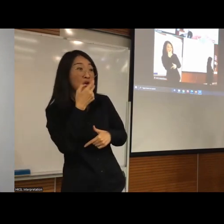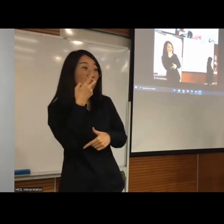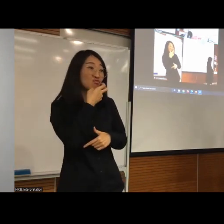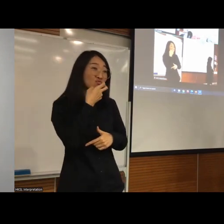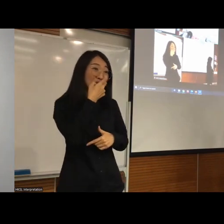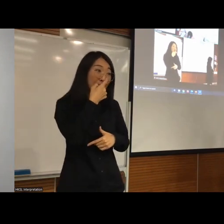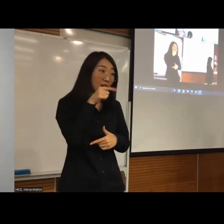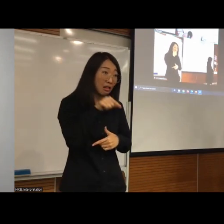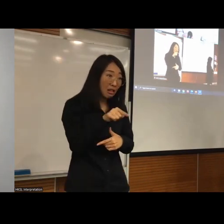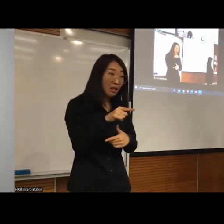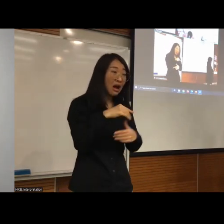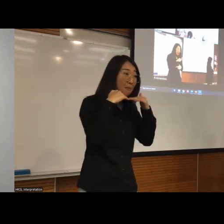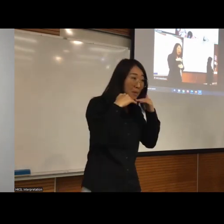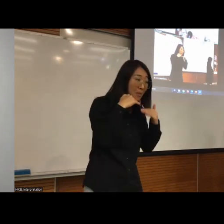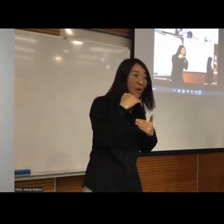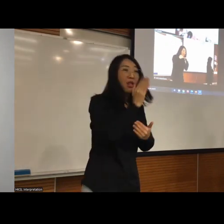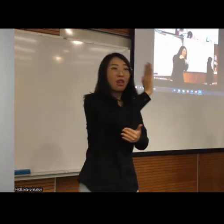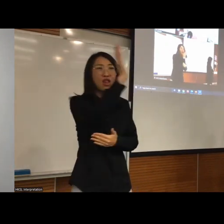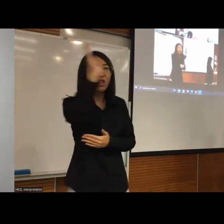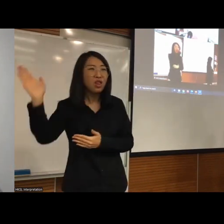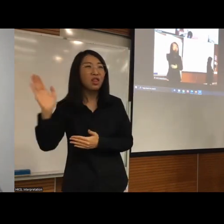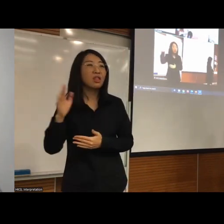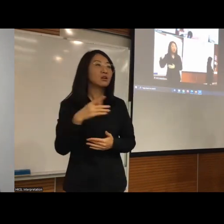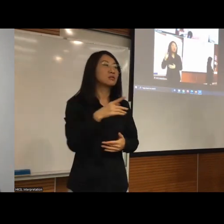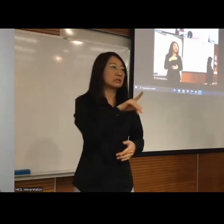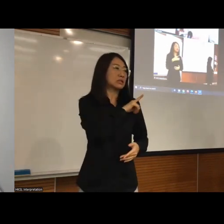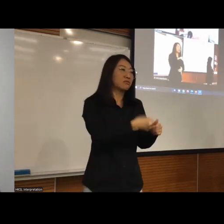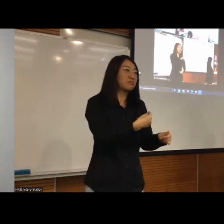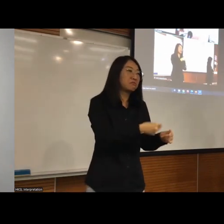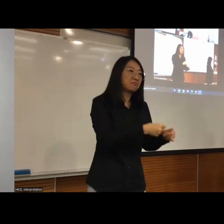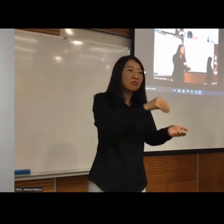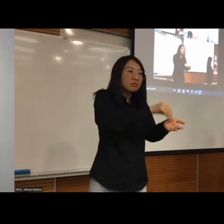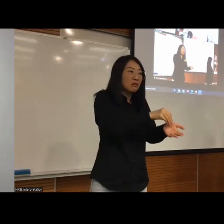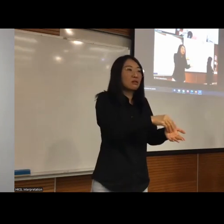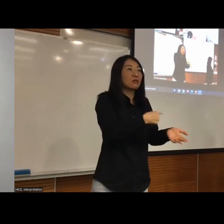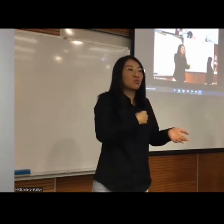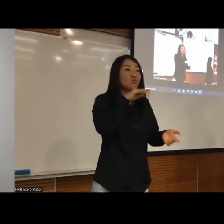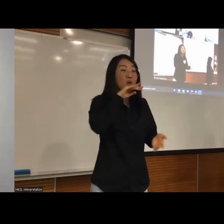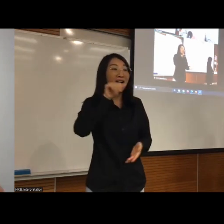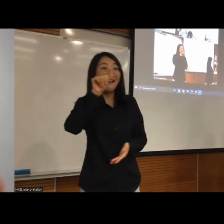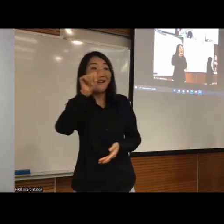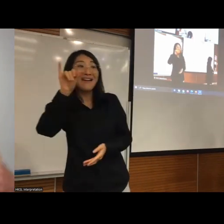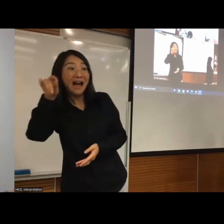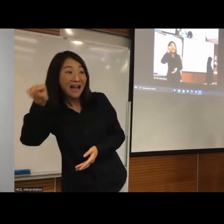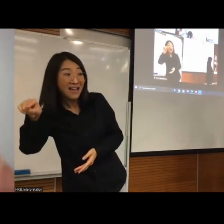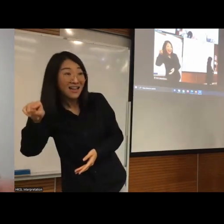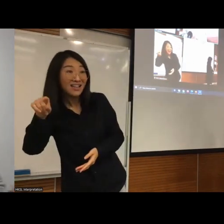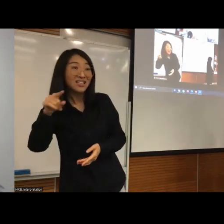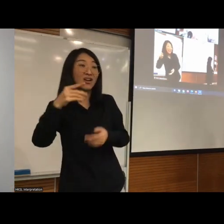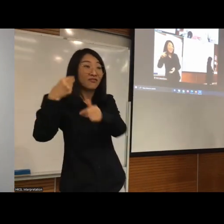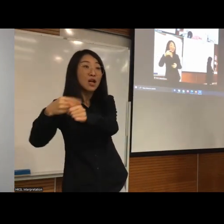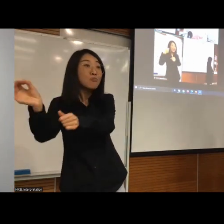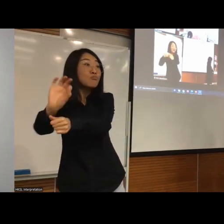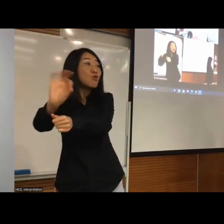need to practice with accented English definitely. And if AI does not produce accented English, then AI needs to